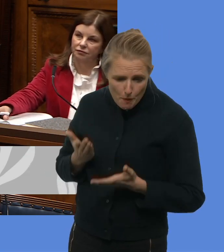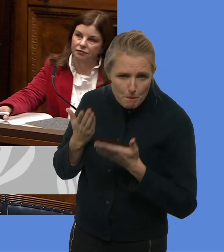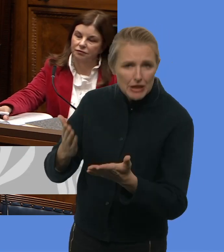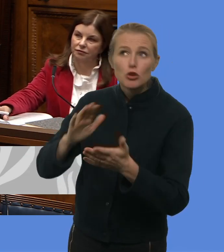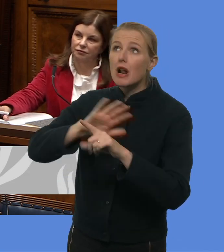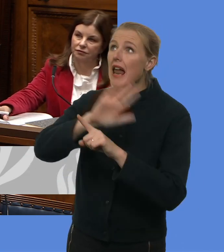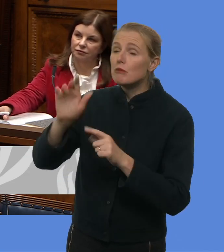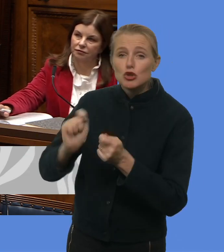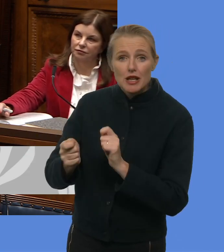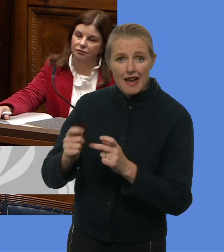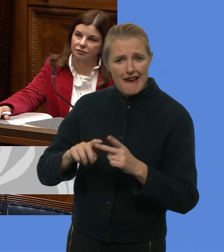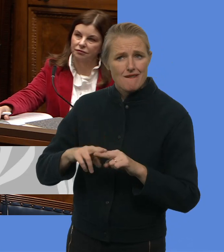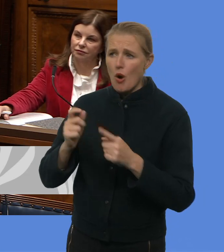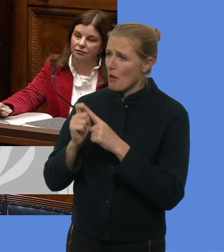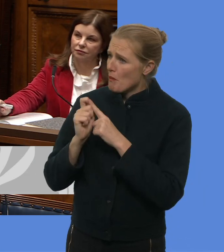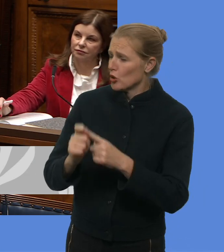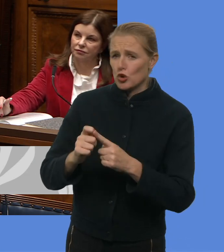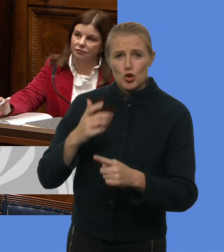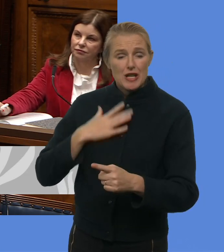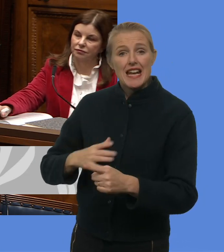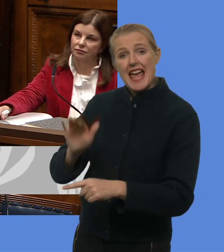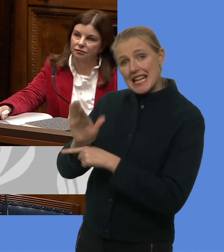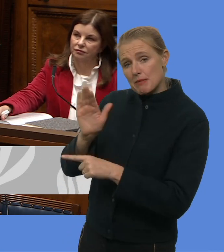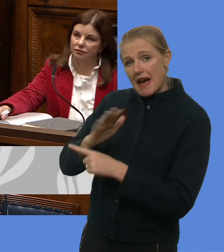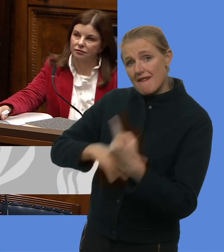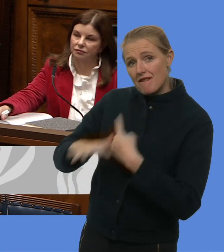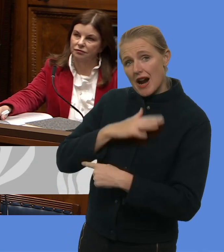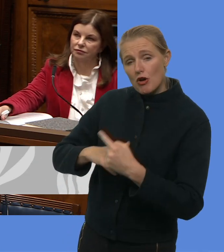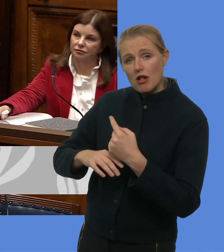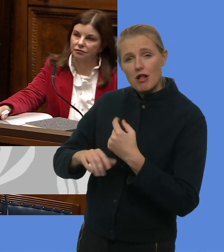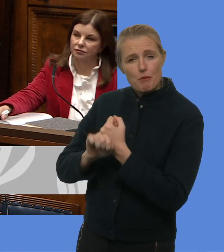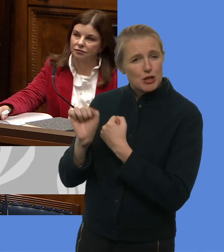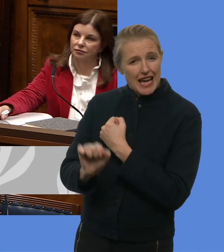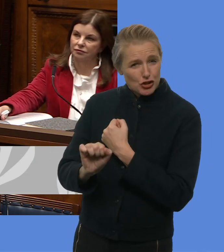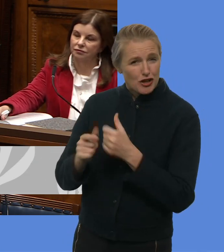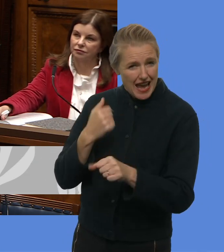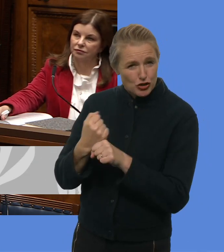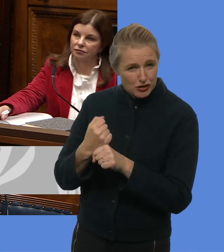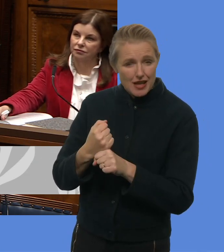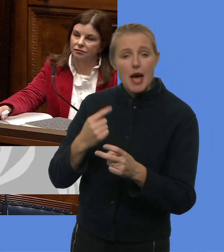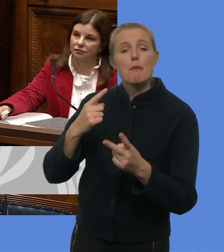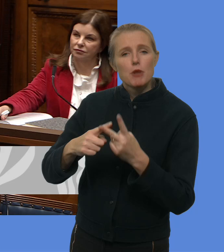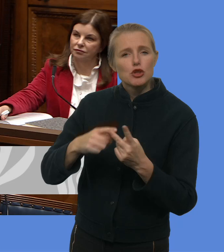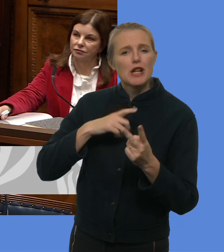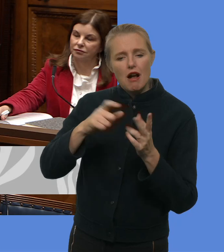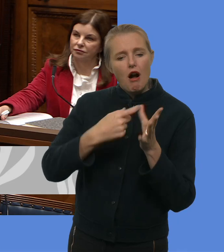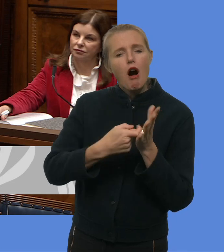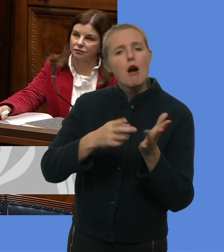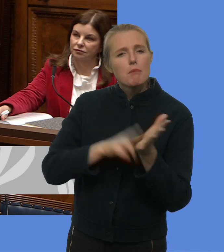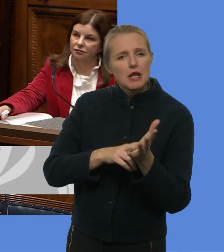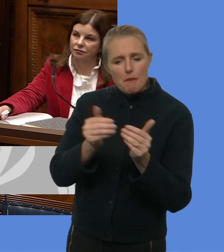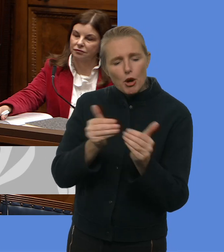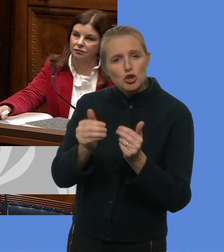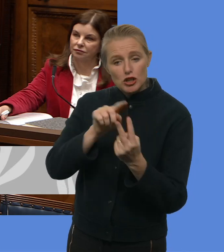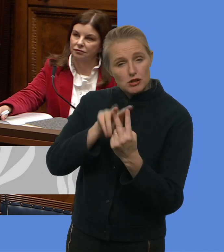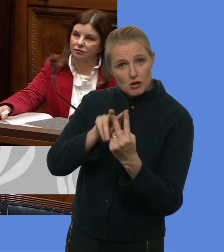are substantive proposals to bring an independent environmental protection agency and meaningful carbon budgets and a climate action plan, that you will do your job and